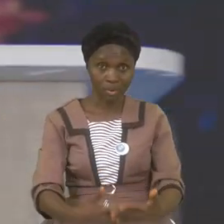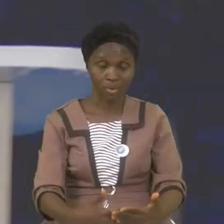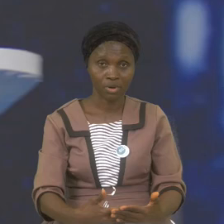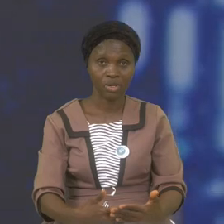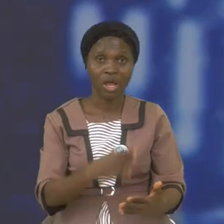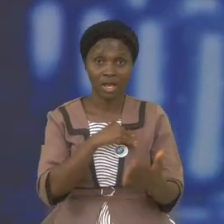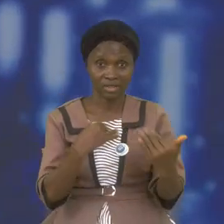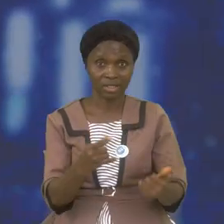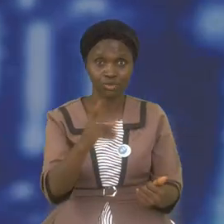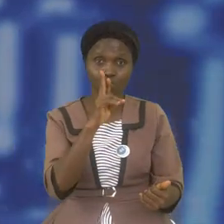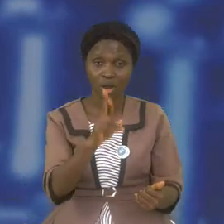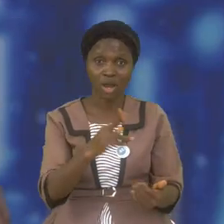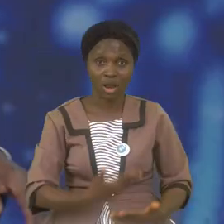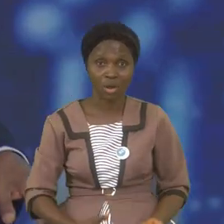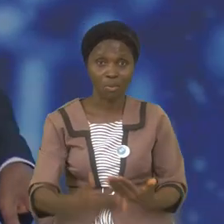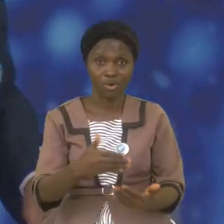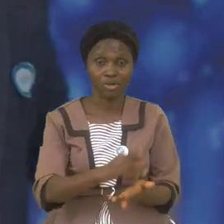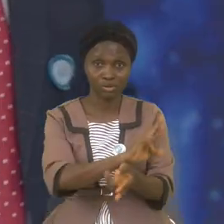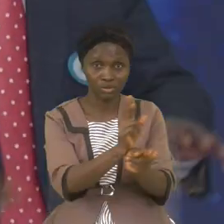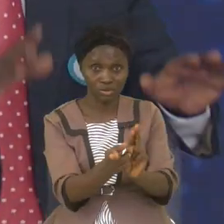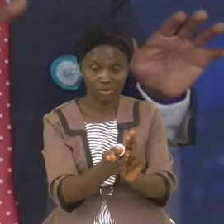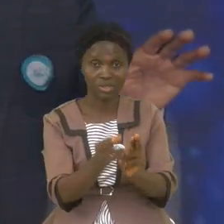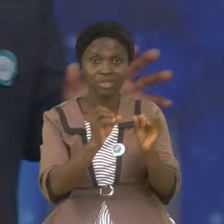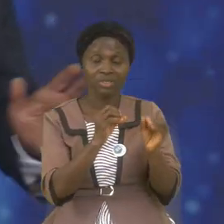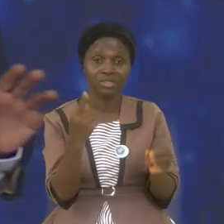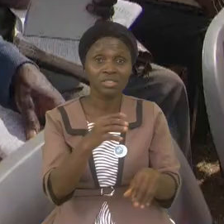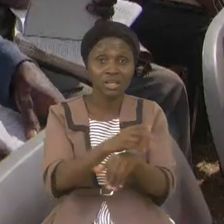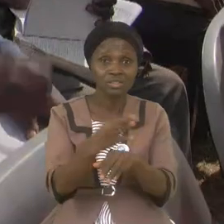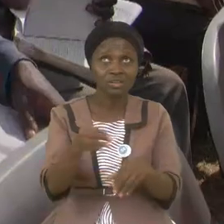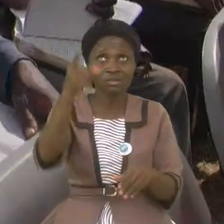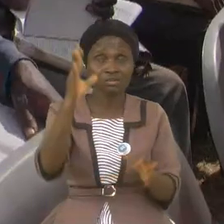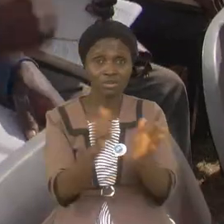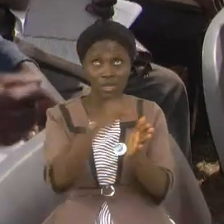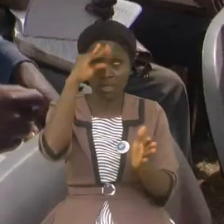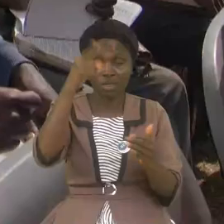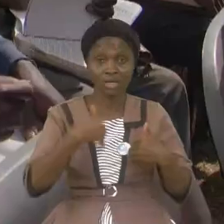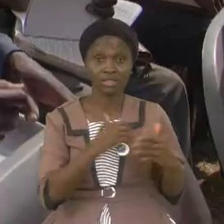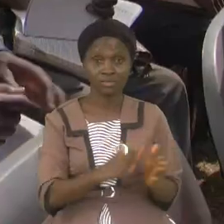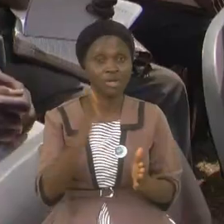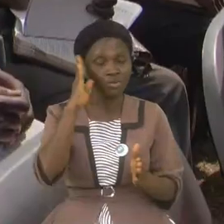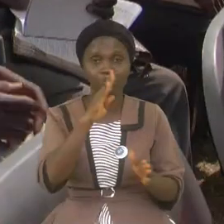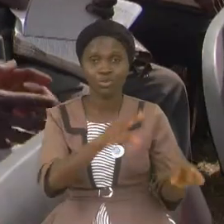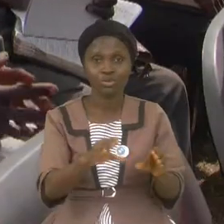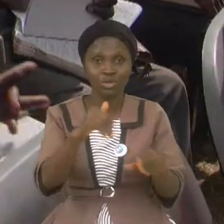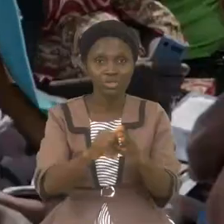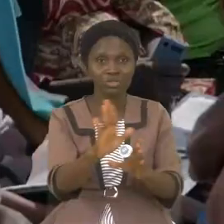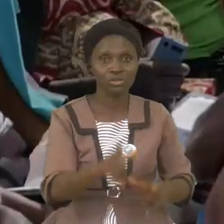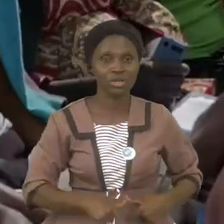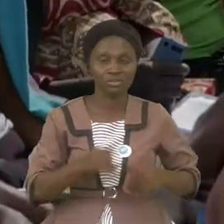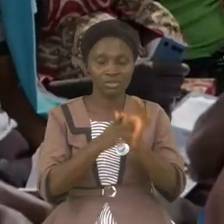God, everything he has planned will be fulfilled. God will increase in your